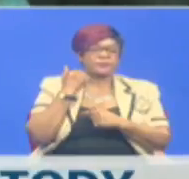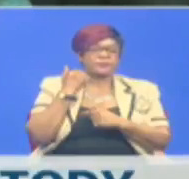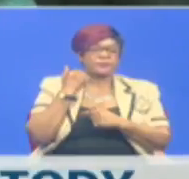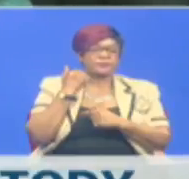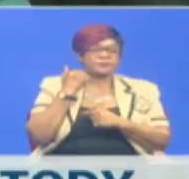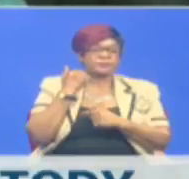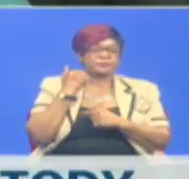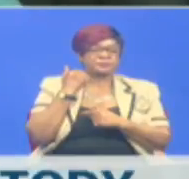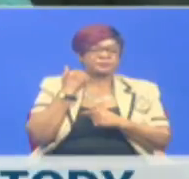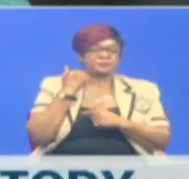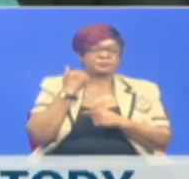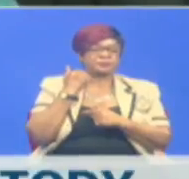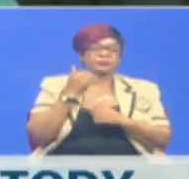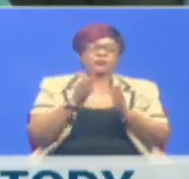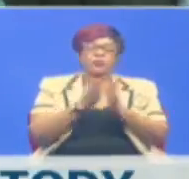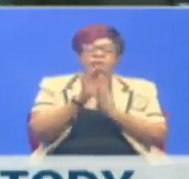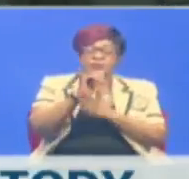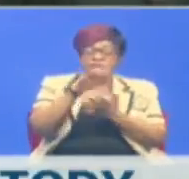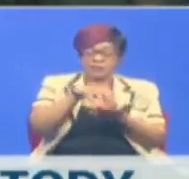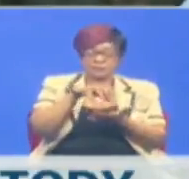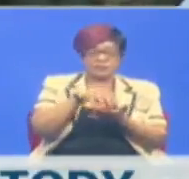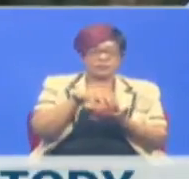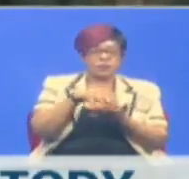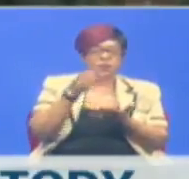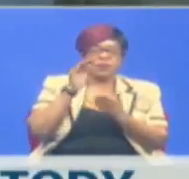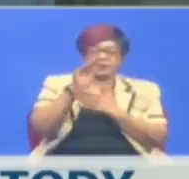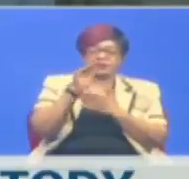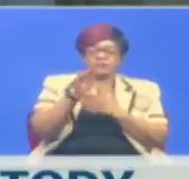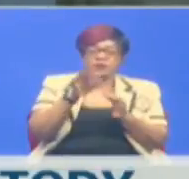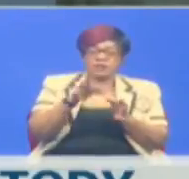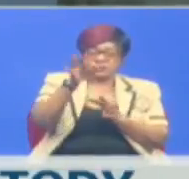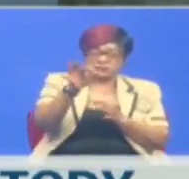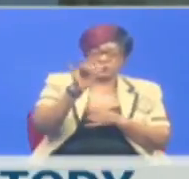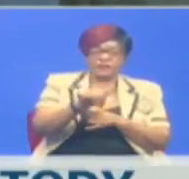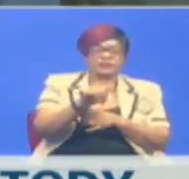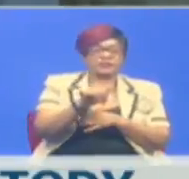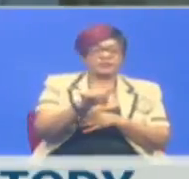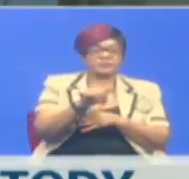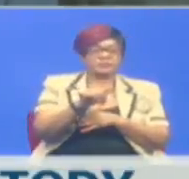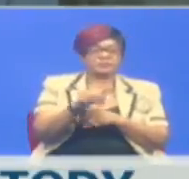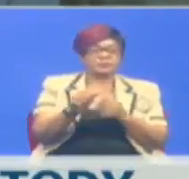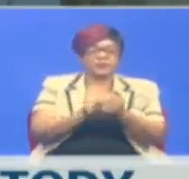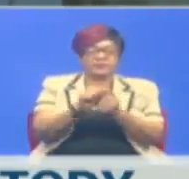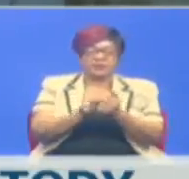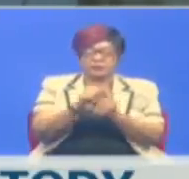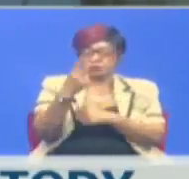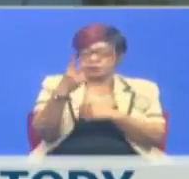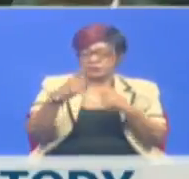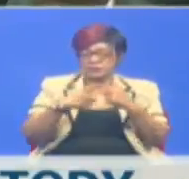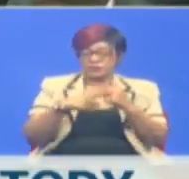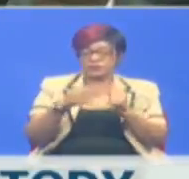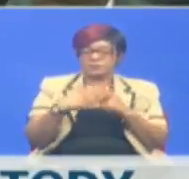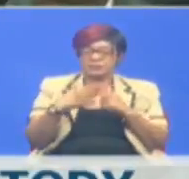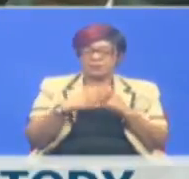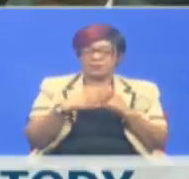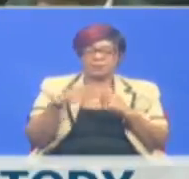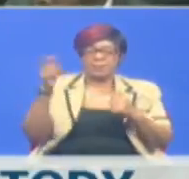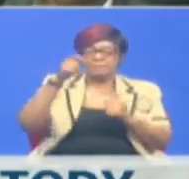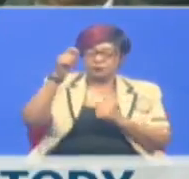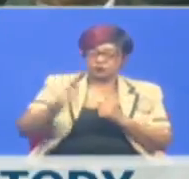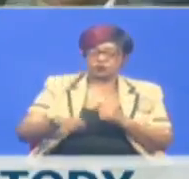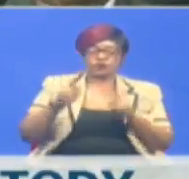Your Honor, in those circumstances, we are praying for an extension of that order. By Friday, 25th of September, the prosecution is expected to